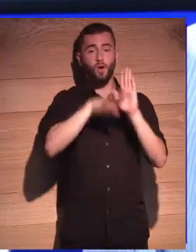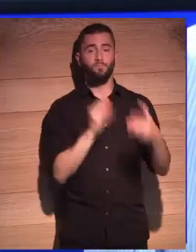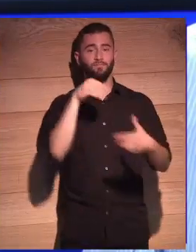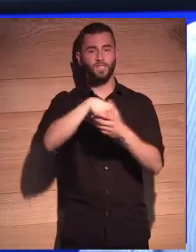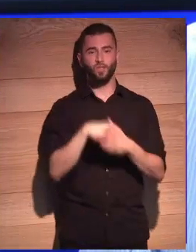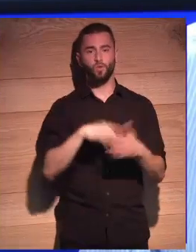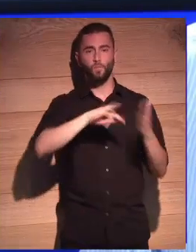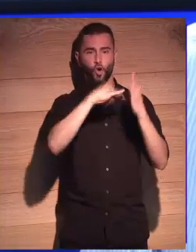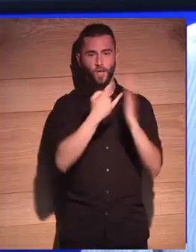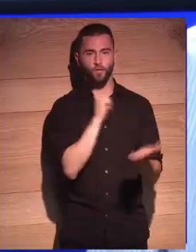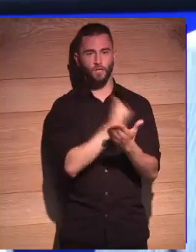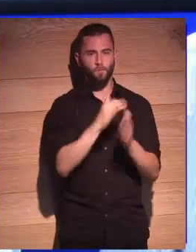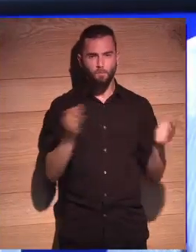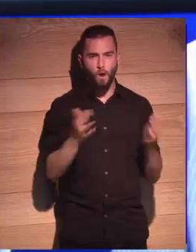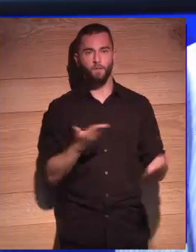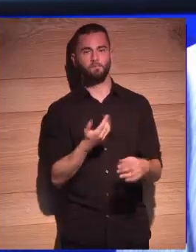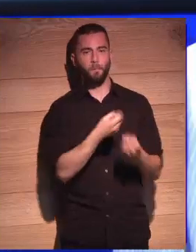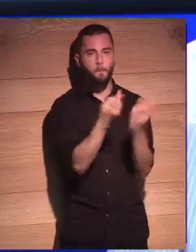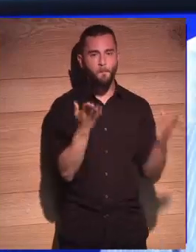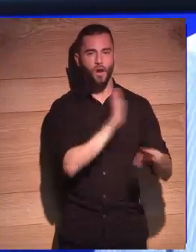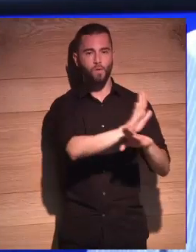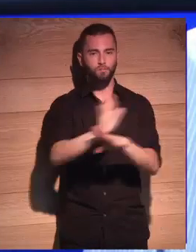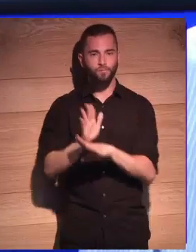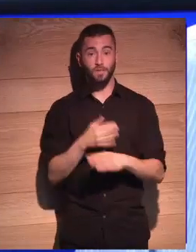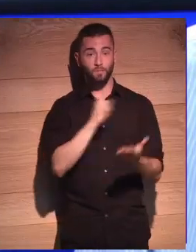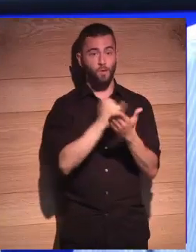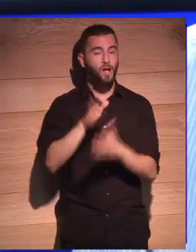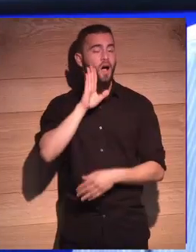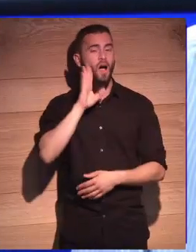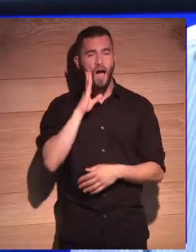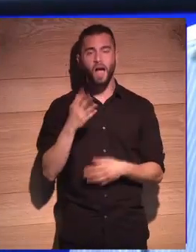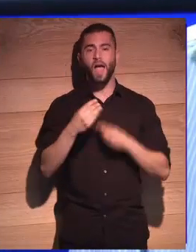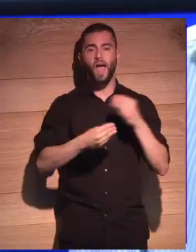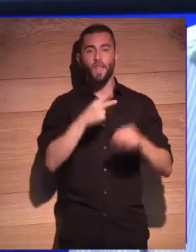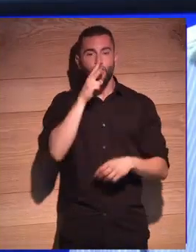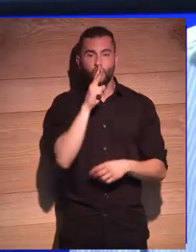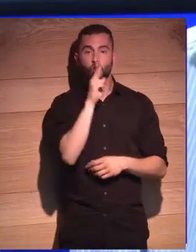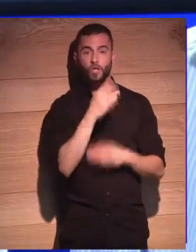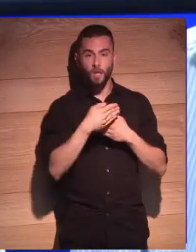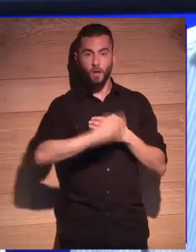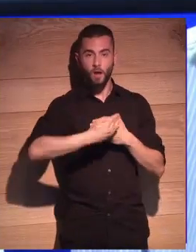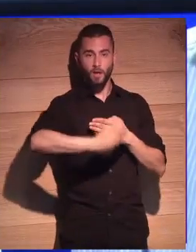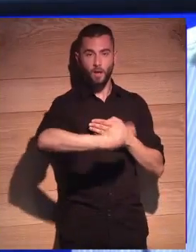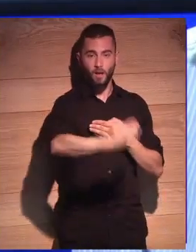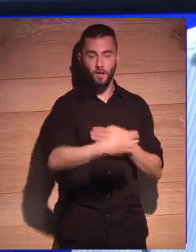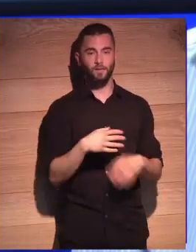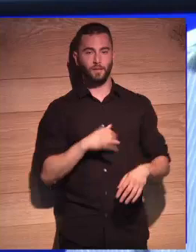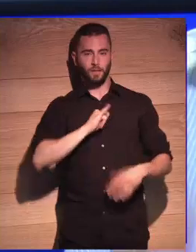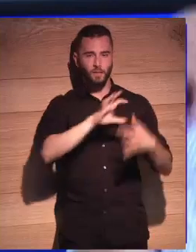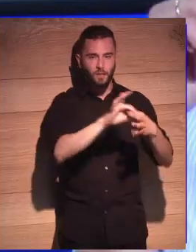reality technologies would be needed. Within this program, there were several pilot projects, and what they did for 2